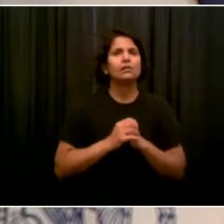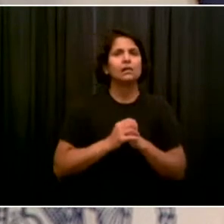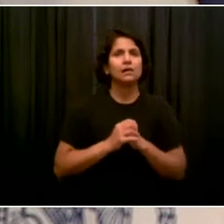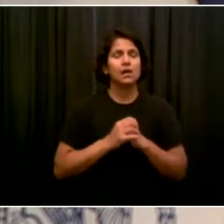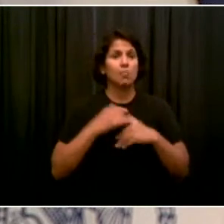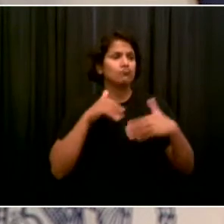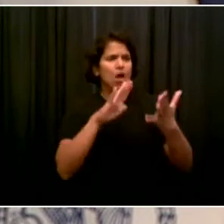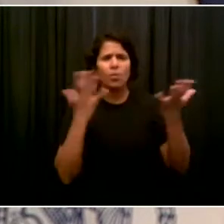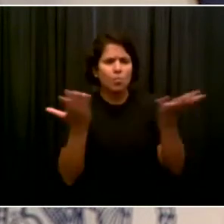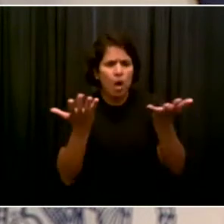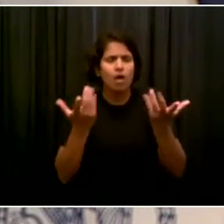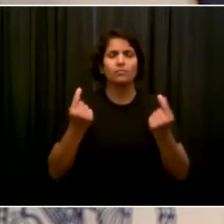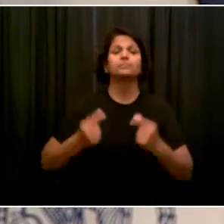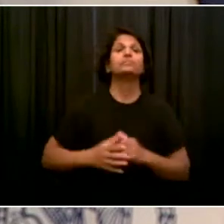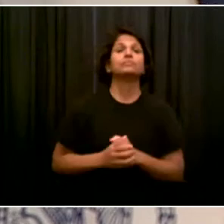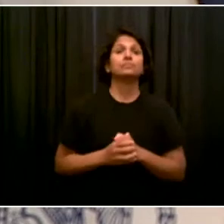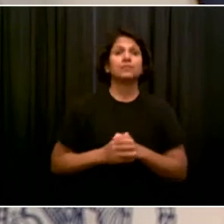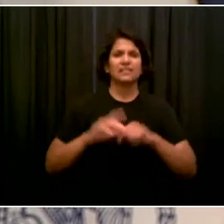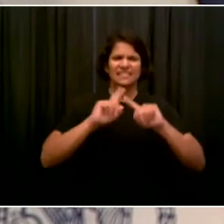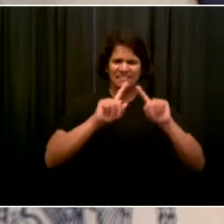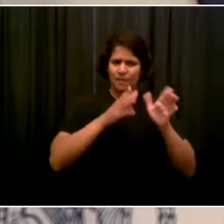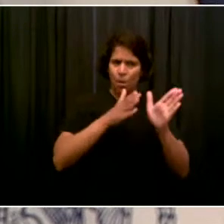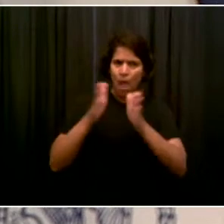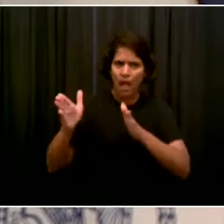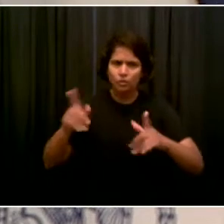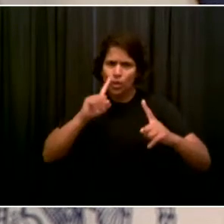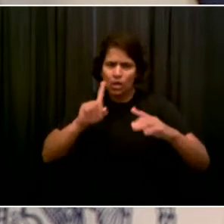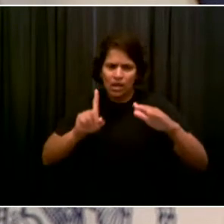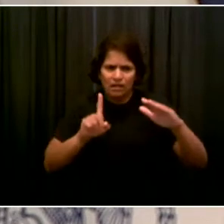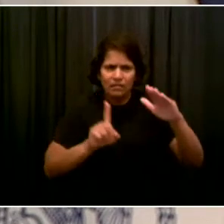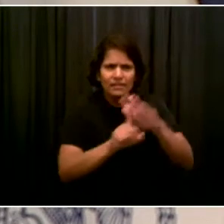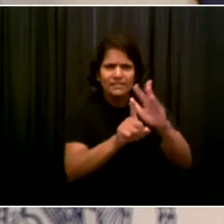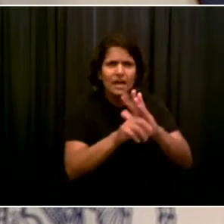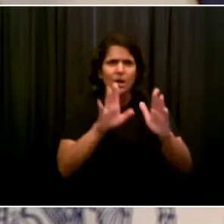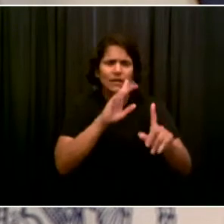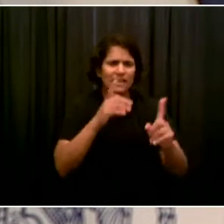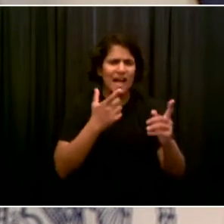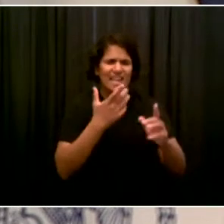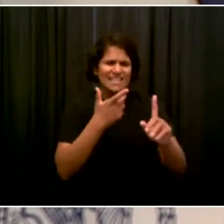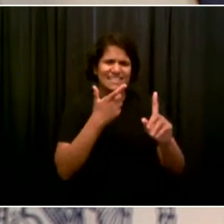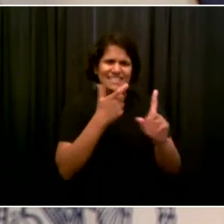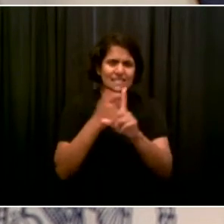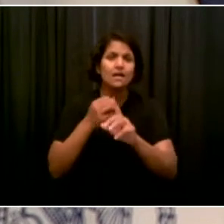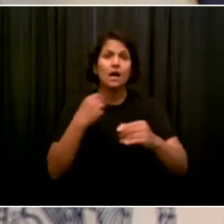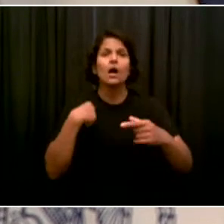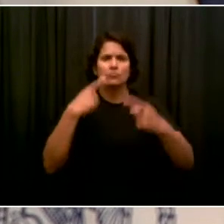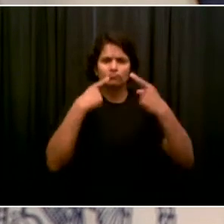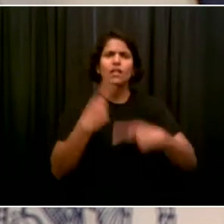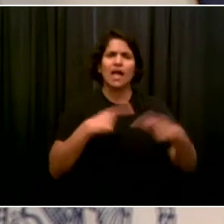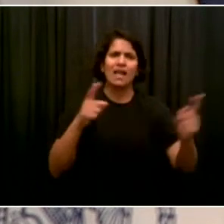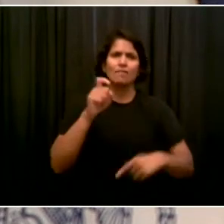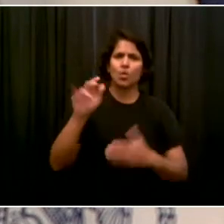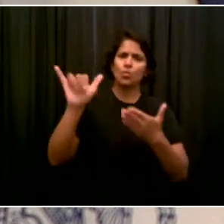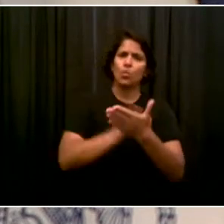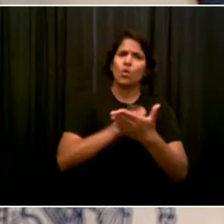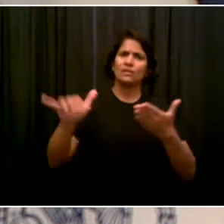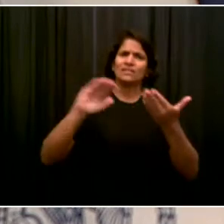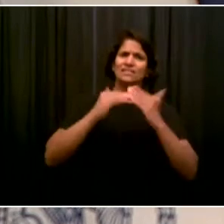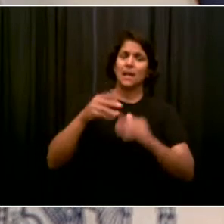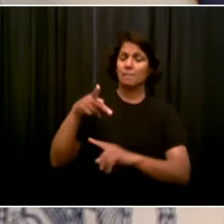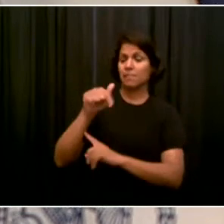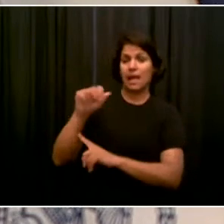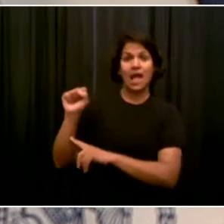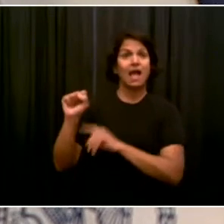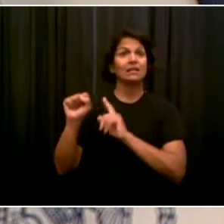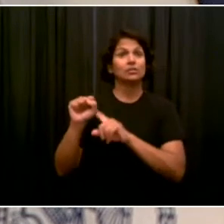kind of mandates. And the Key to NYC Pass, to me, is exactly the right kind of mandate. Gives people an opportunity to live life fully,